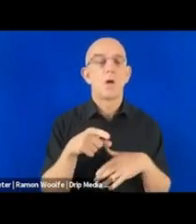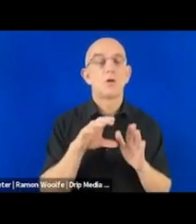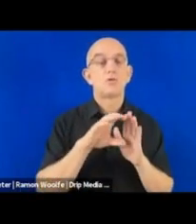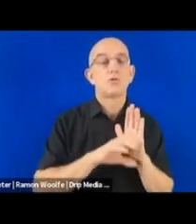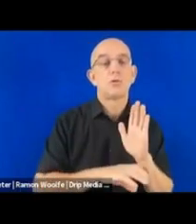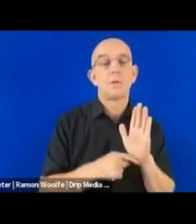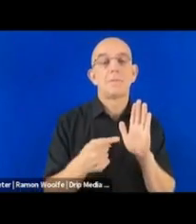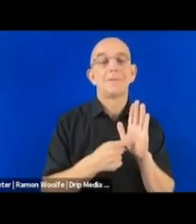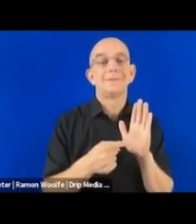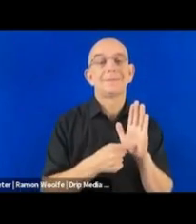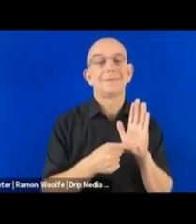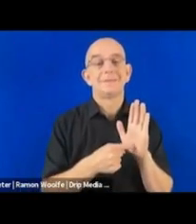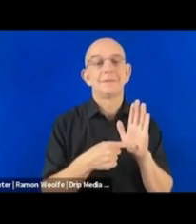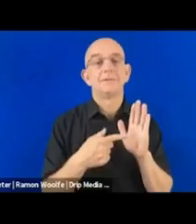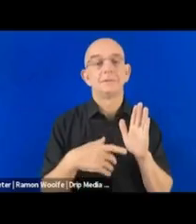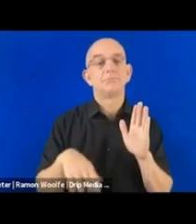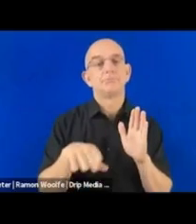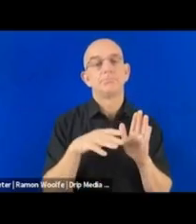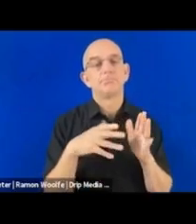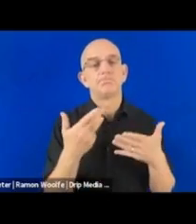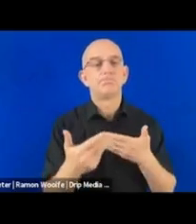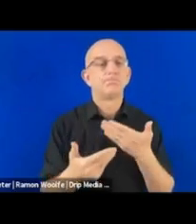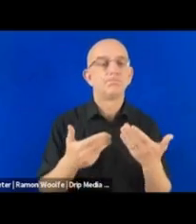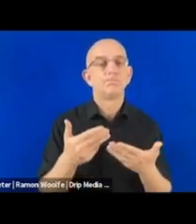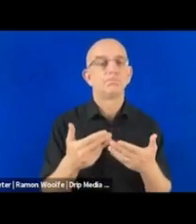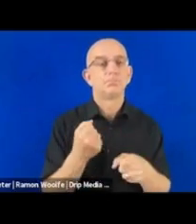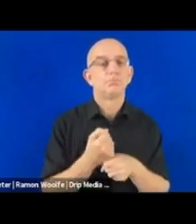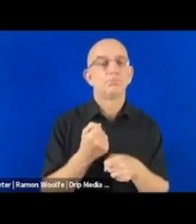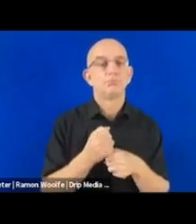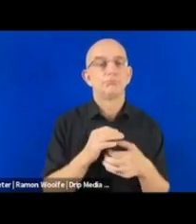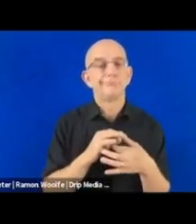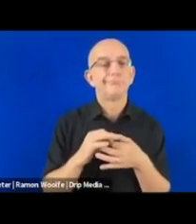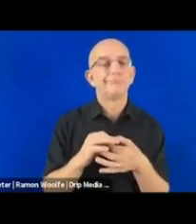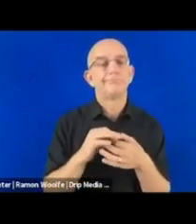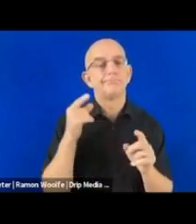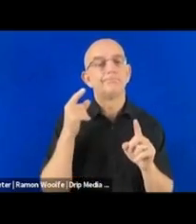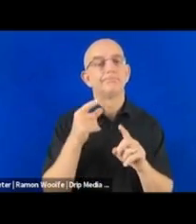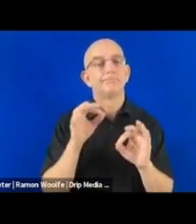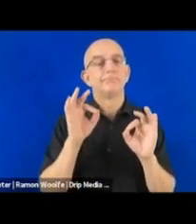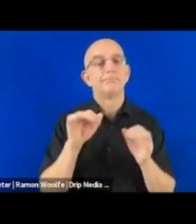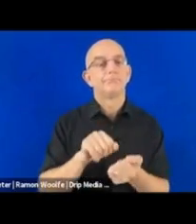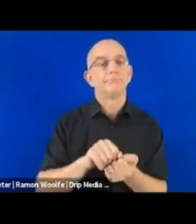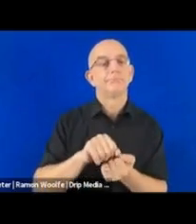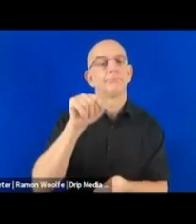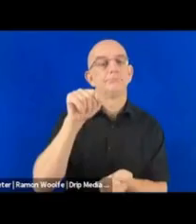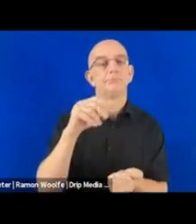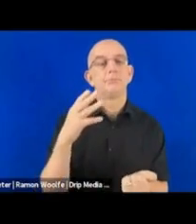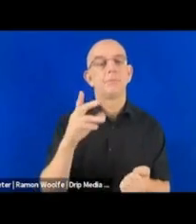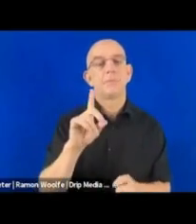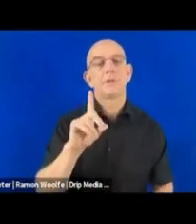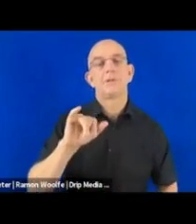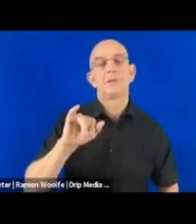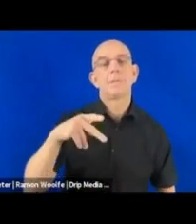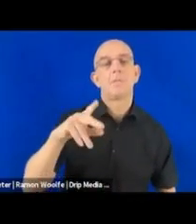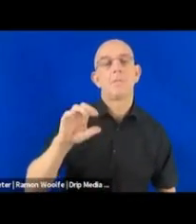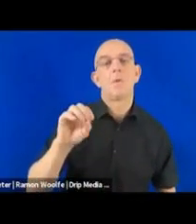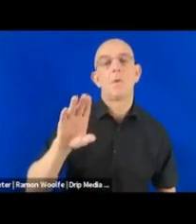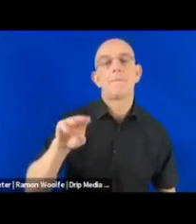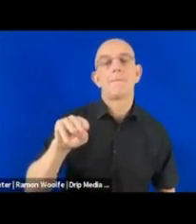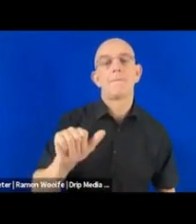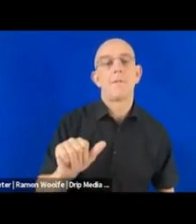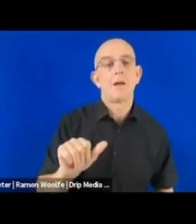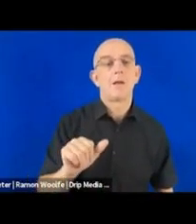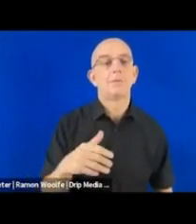a roadmap. The development of a roadmap for institution of transform was done. So there was a roadmap that was created on